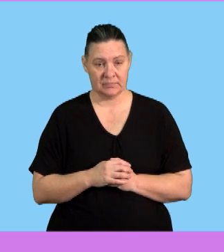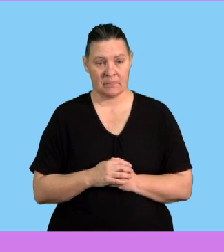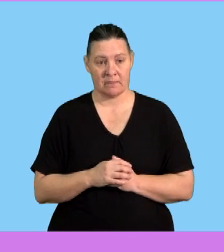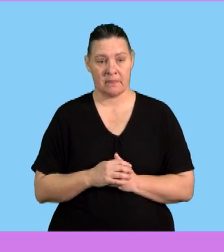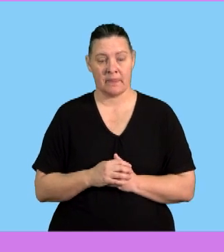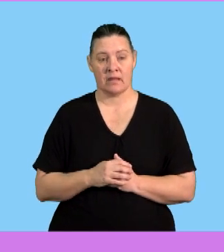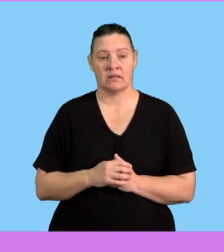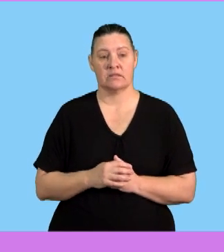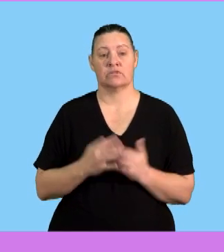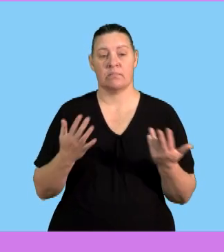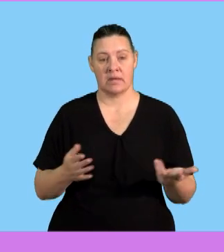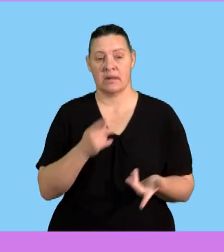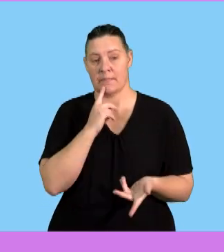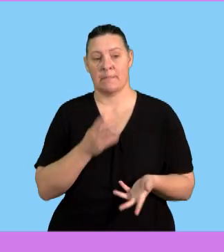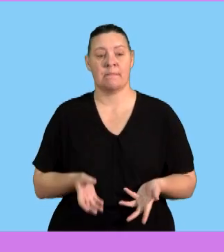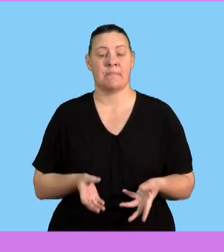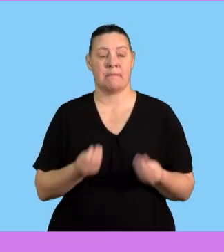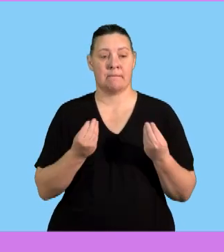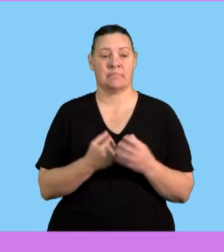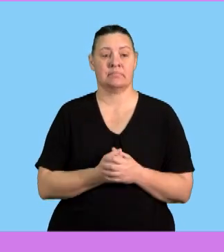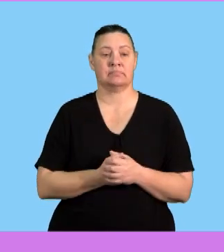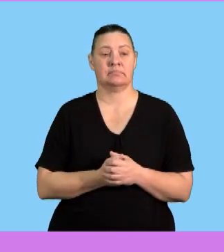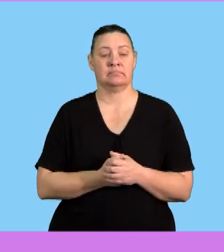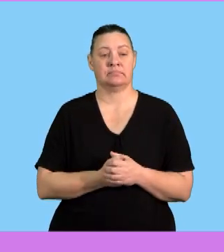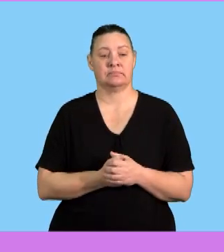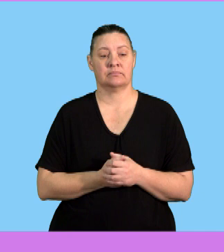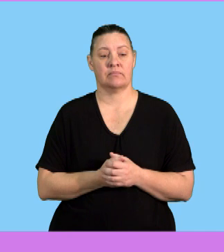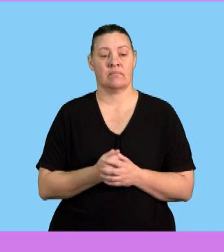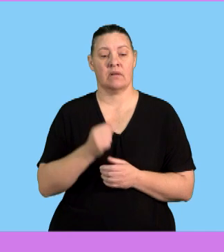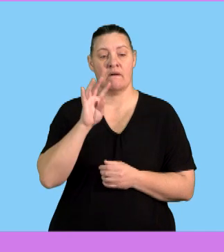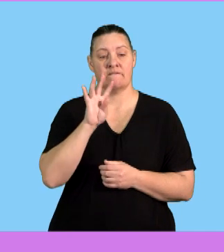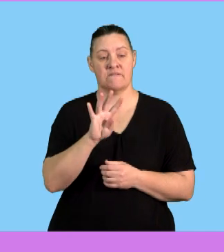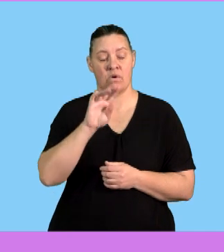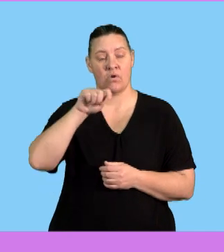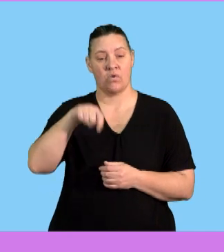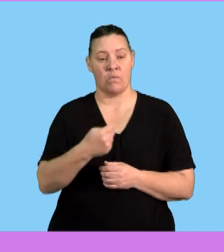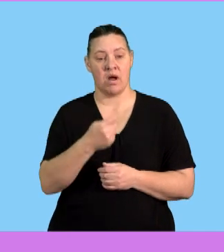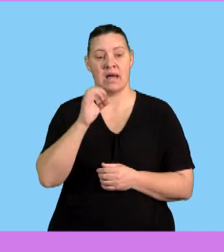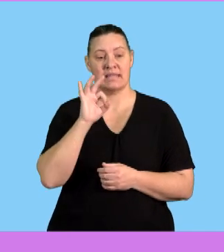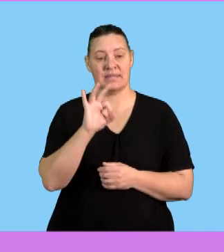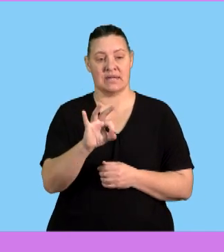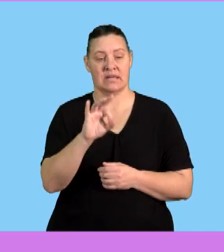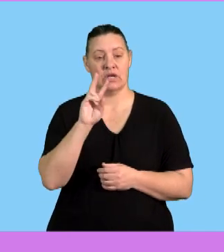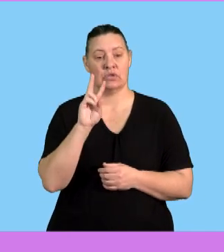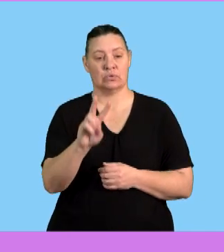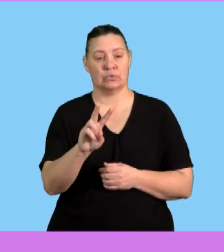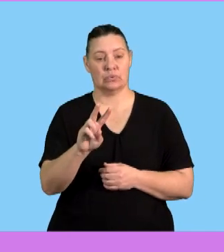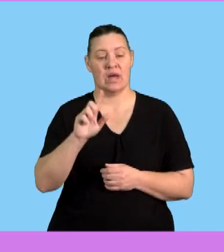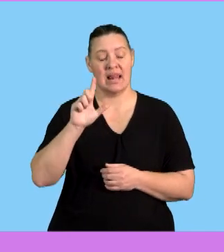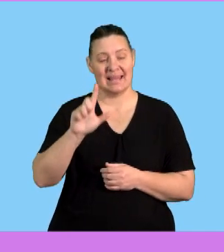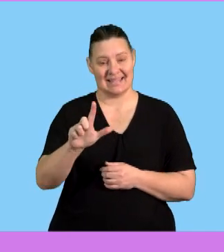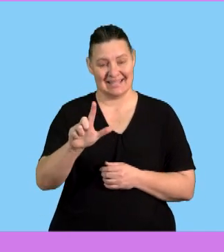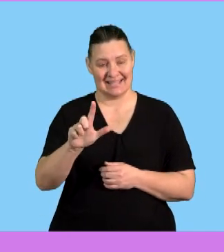kilometers. So this will give us 4.32